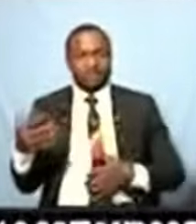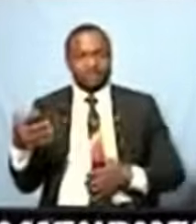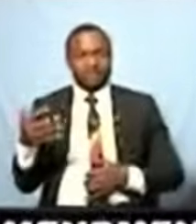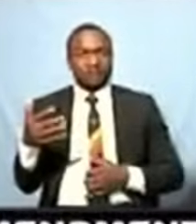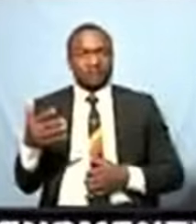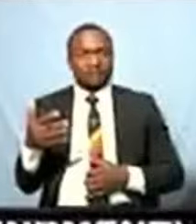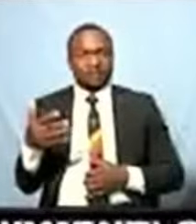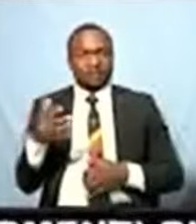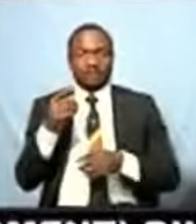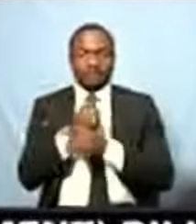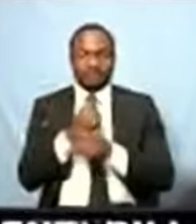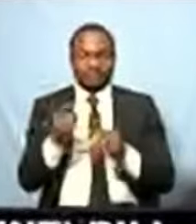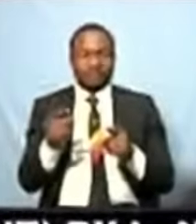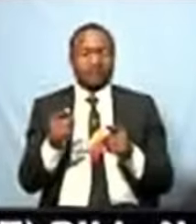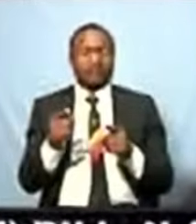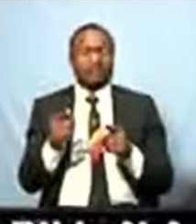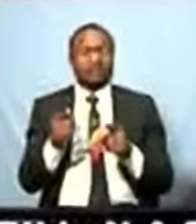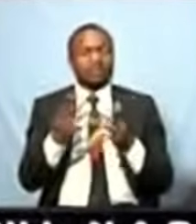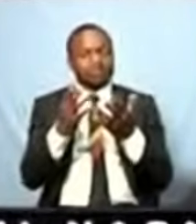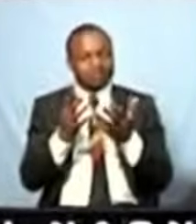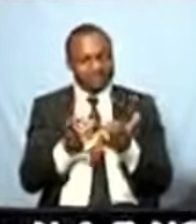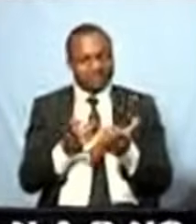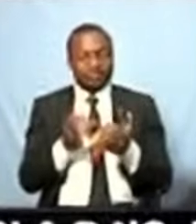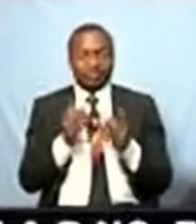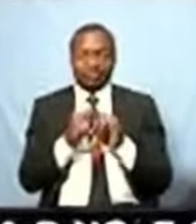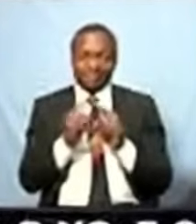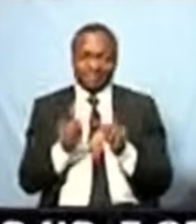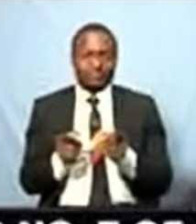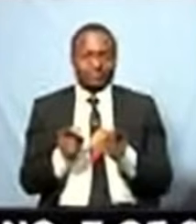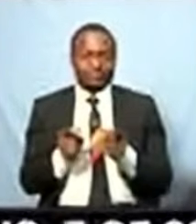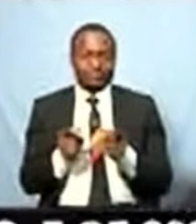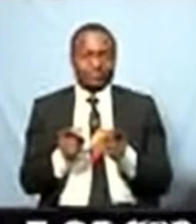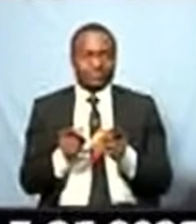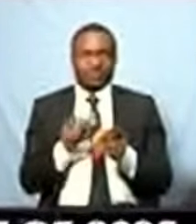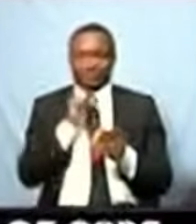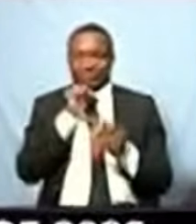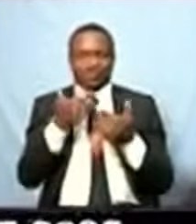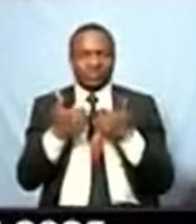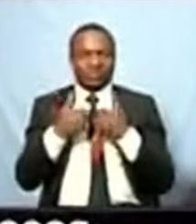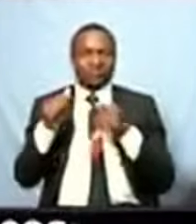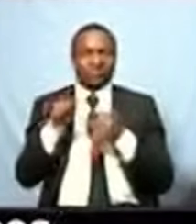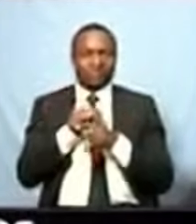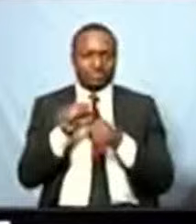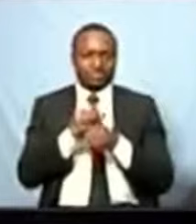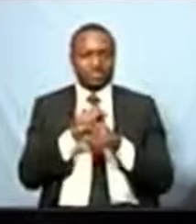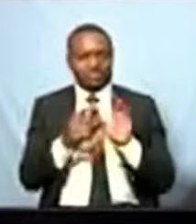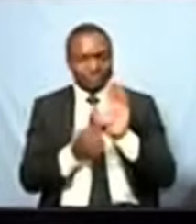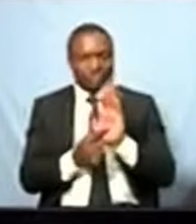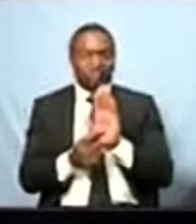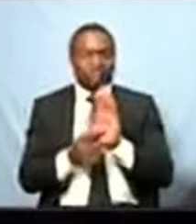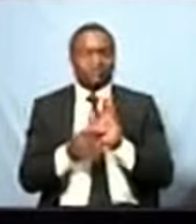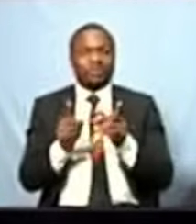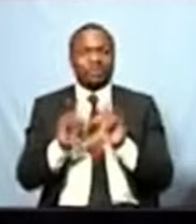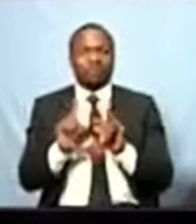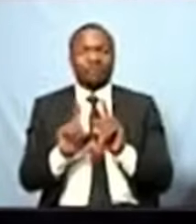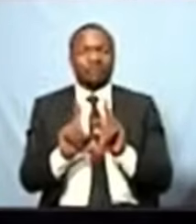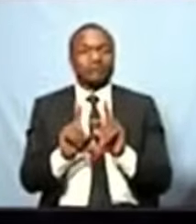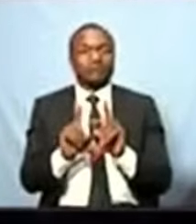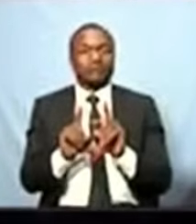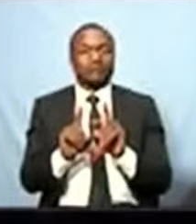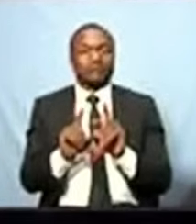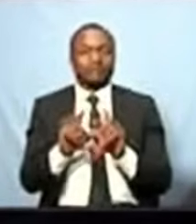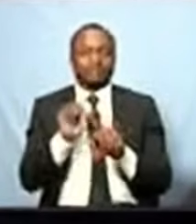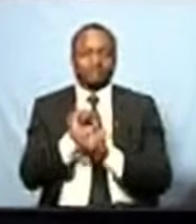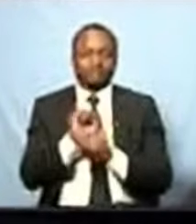we are just wishing for, yet we have no practical demonstration of where it has